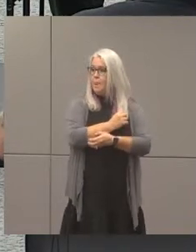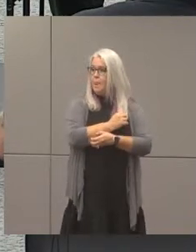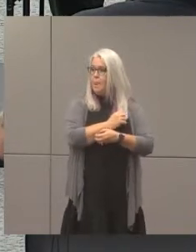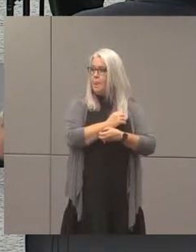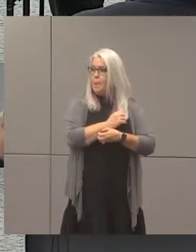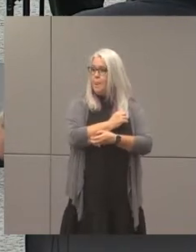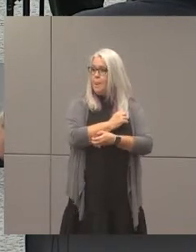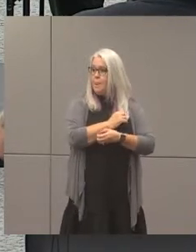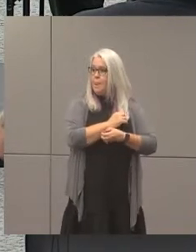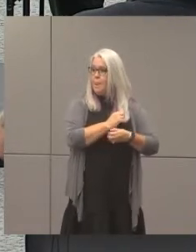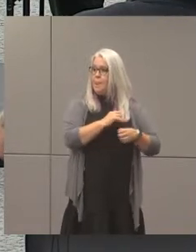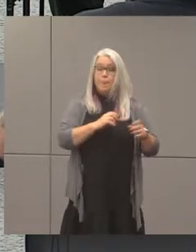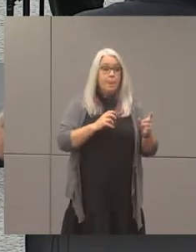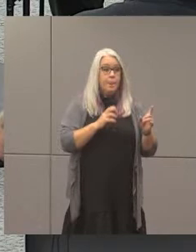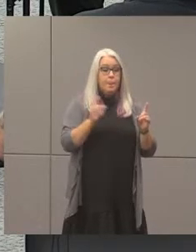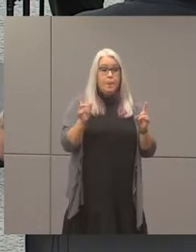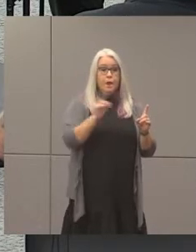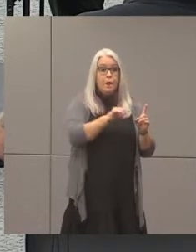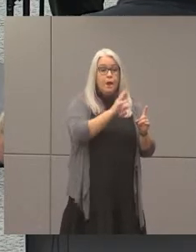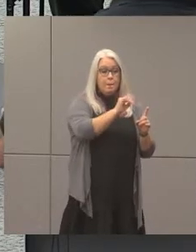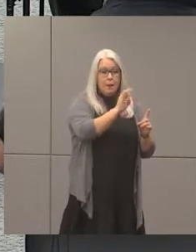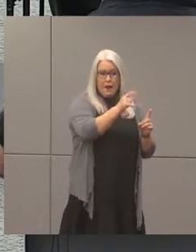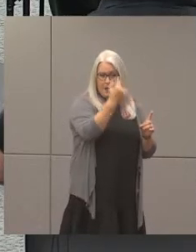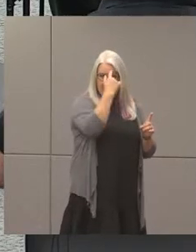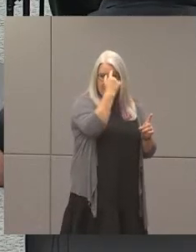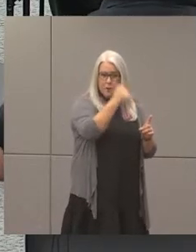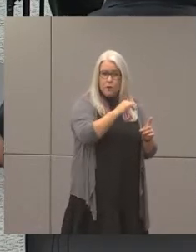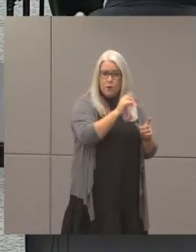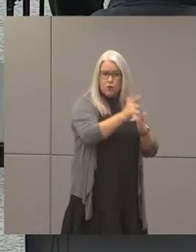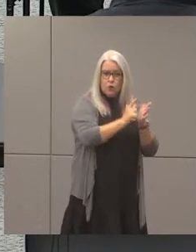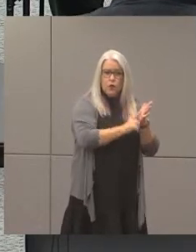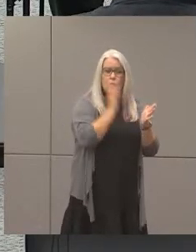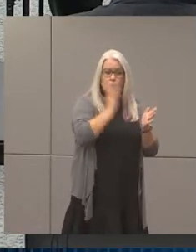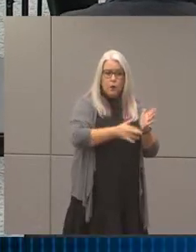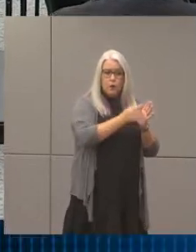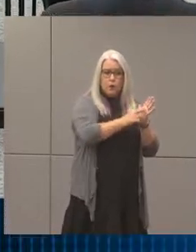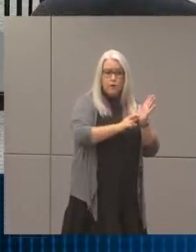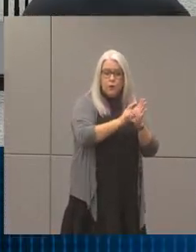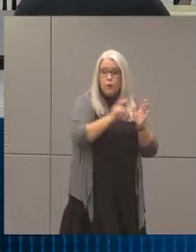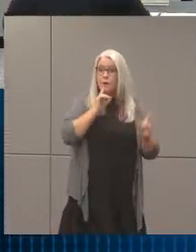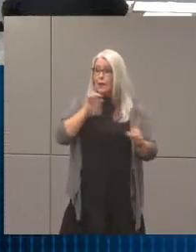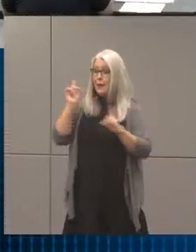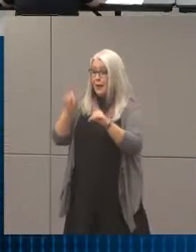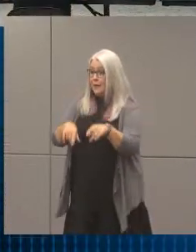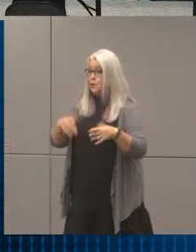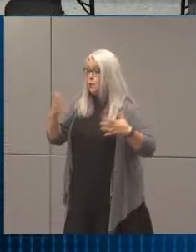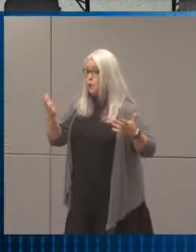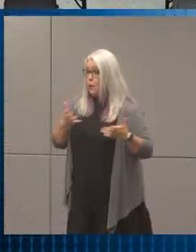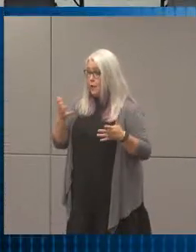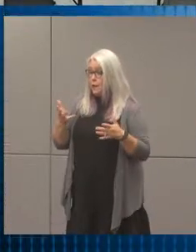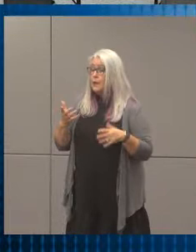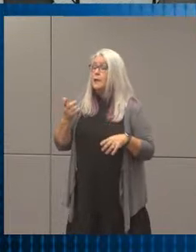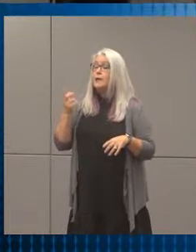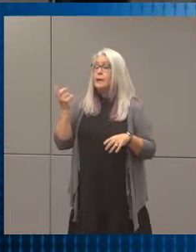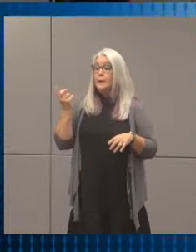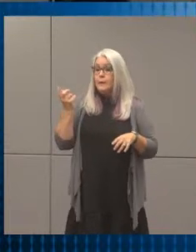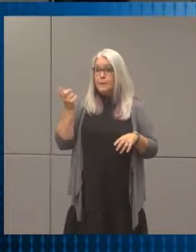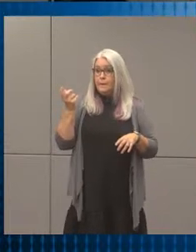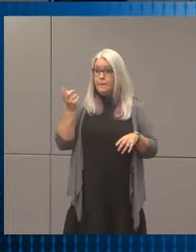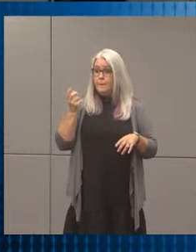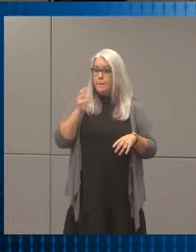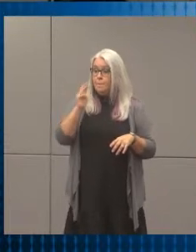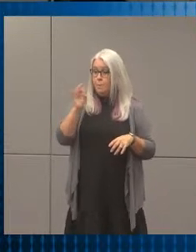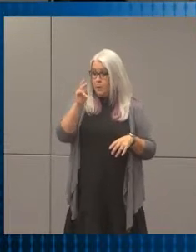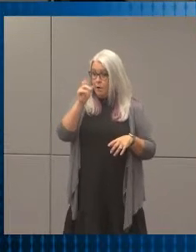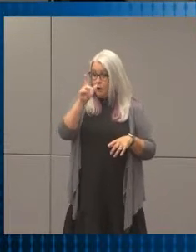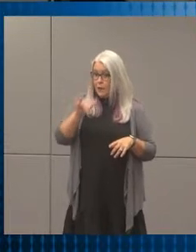review, right? Through the chair. The answer to that is, we said that, Beverly